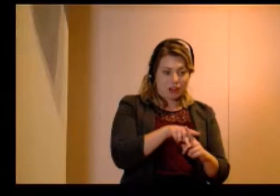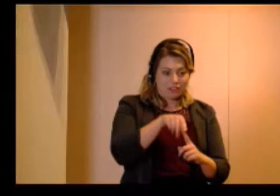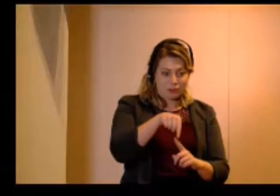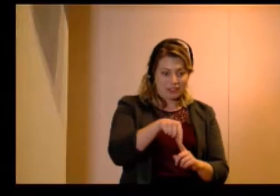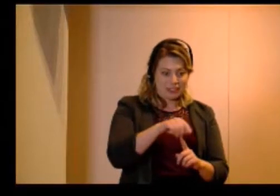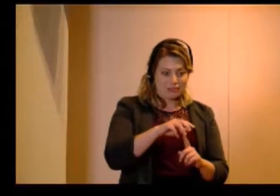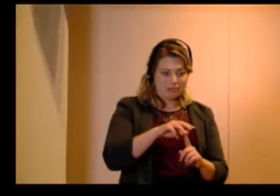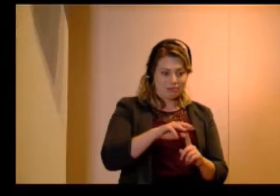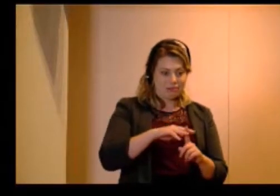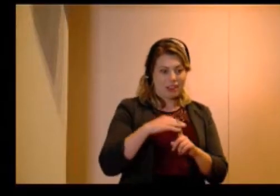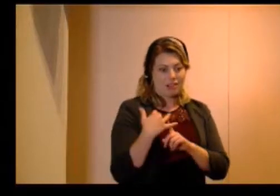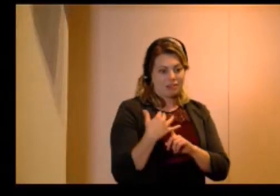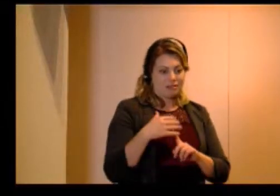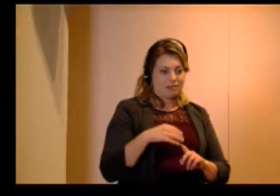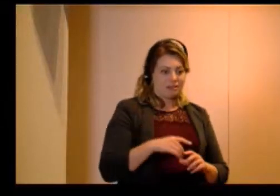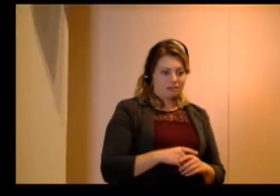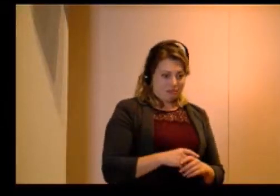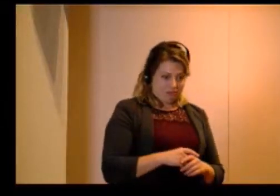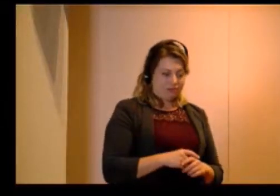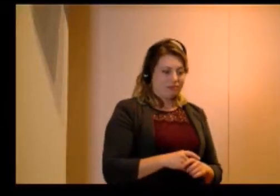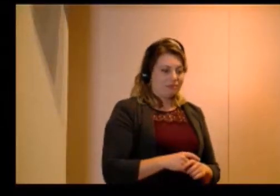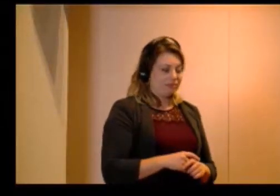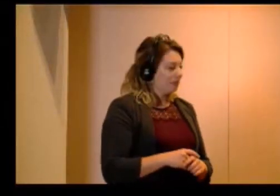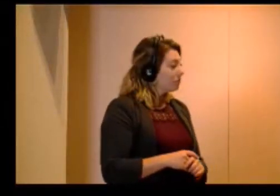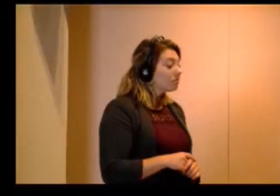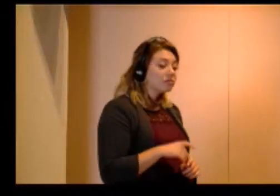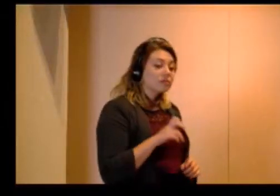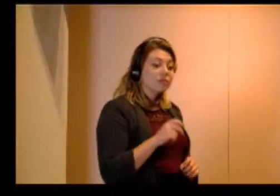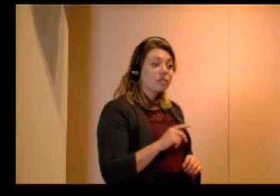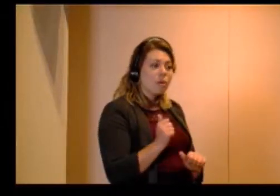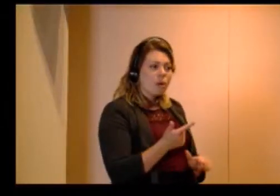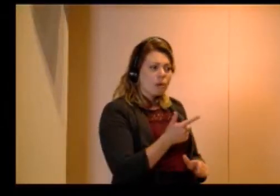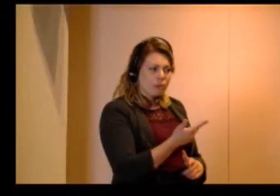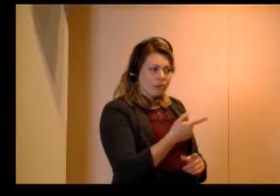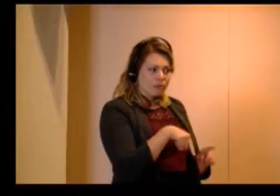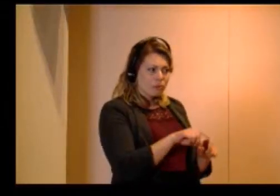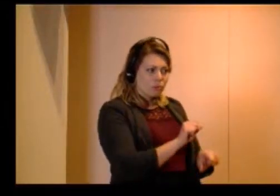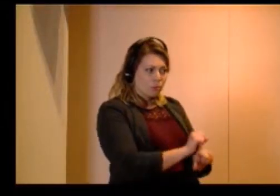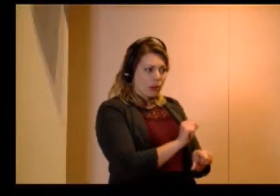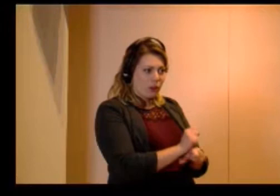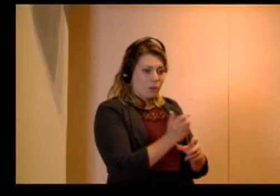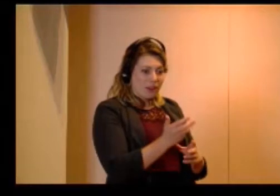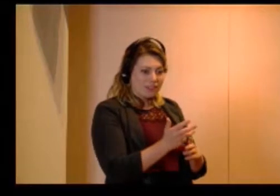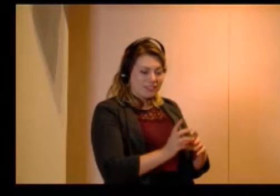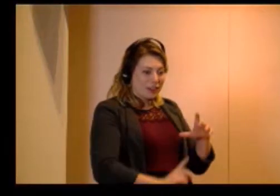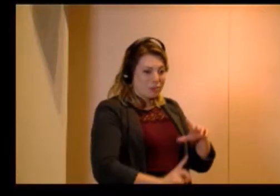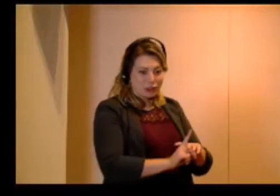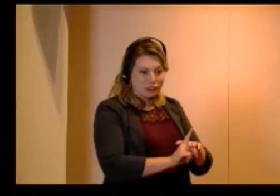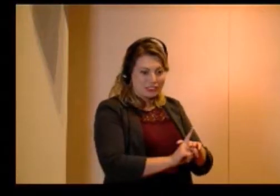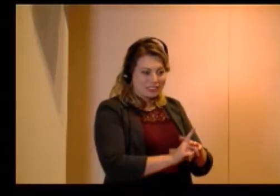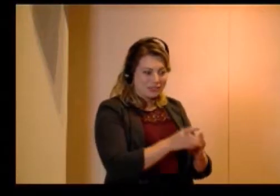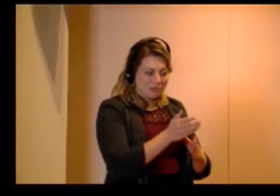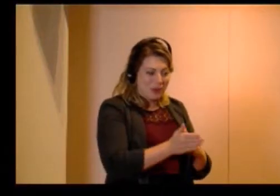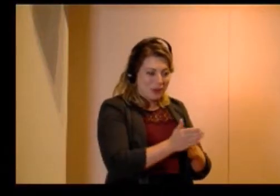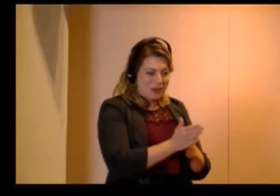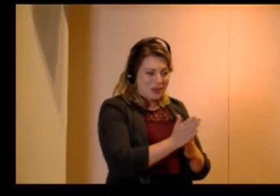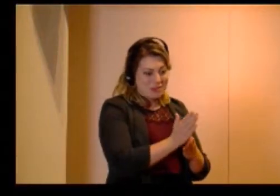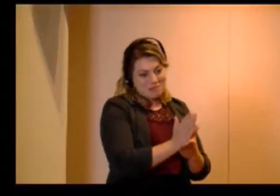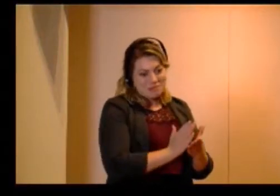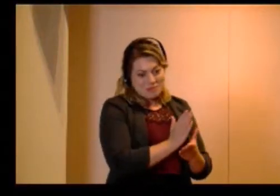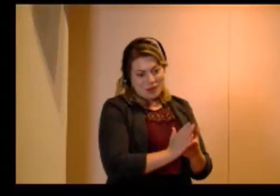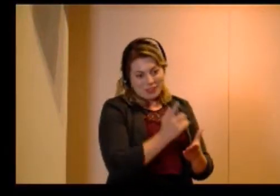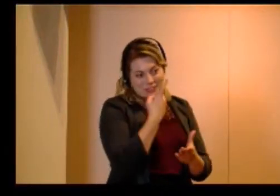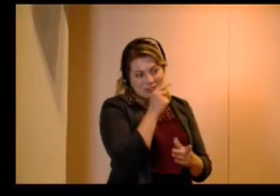So all three of you are working on the emerging end, on the edge of practice for your organizations, I would